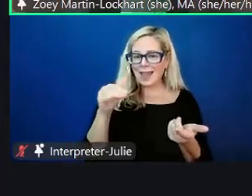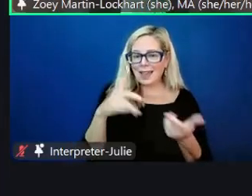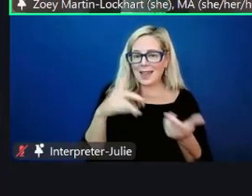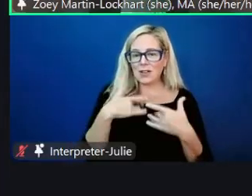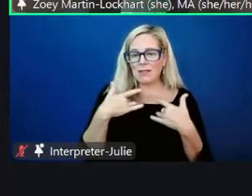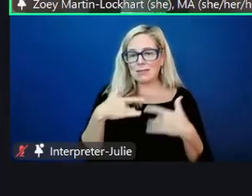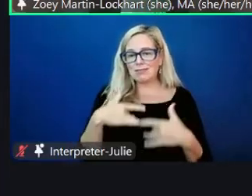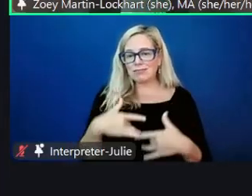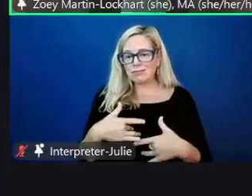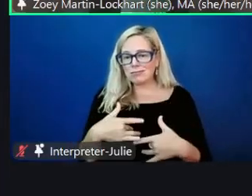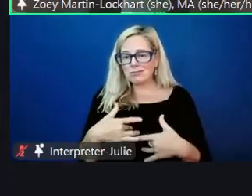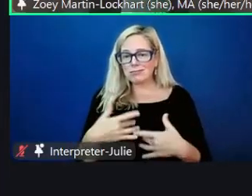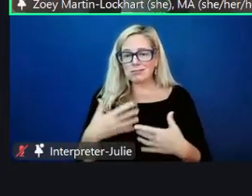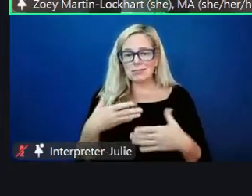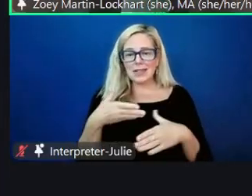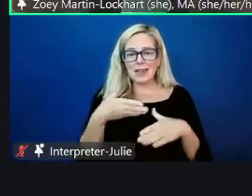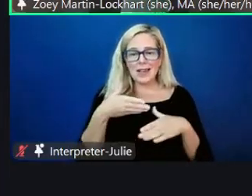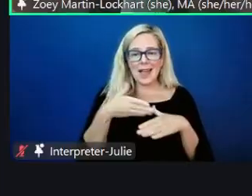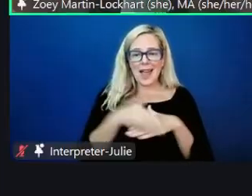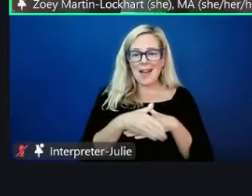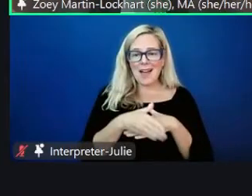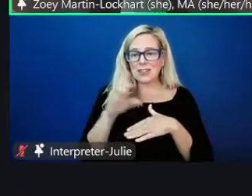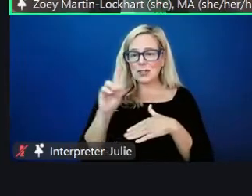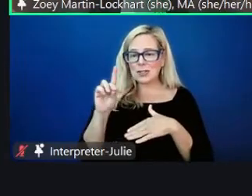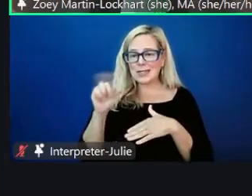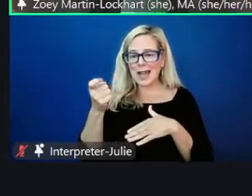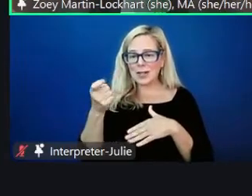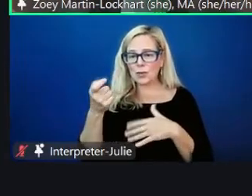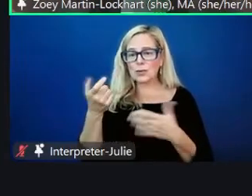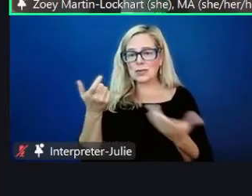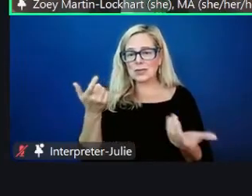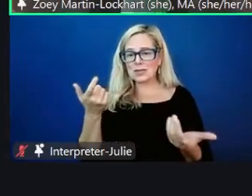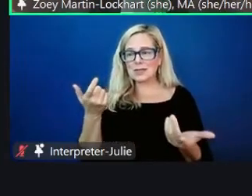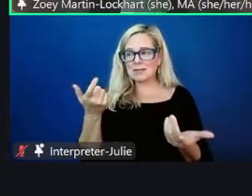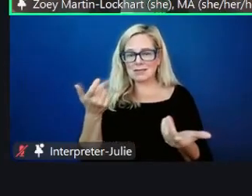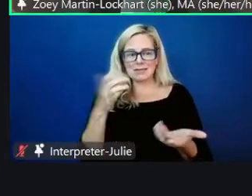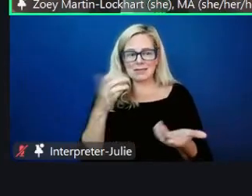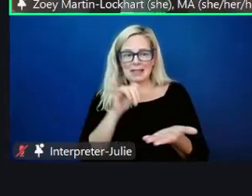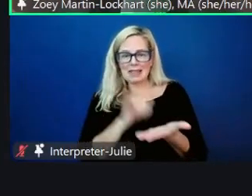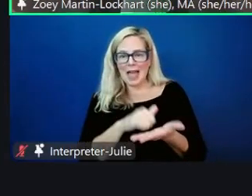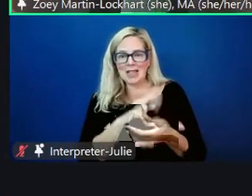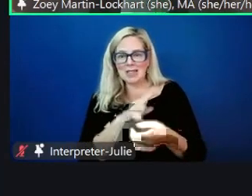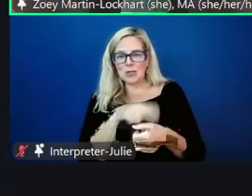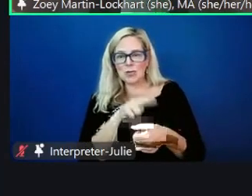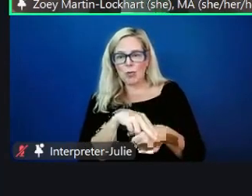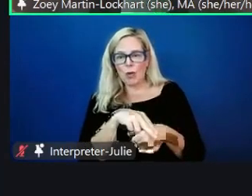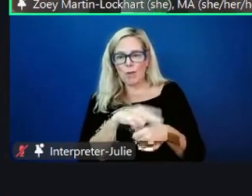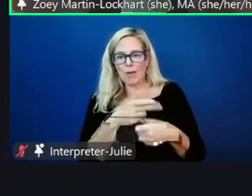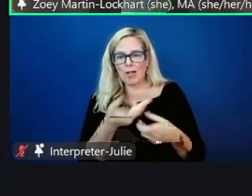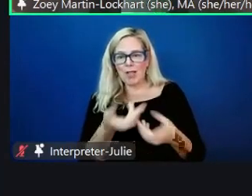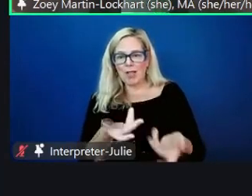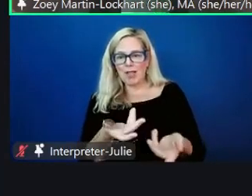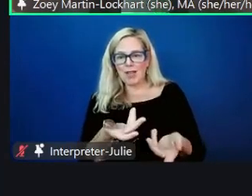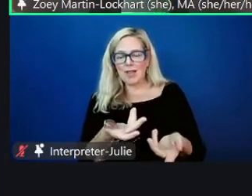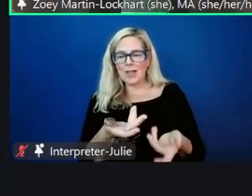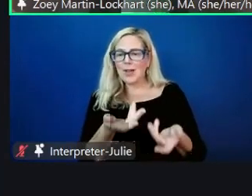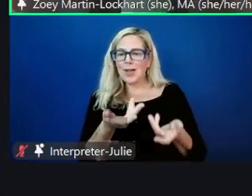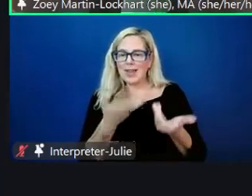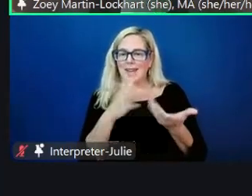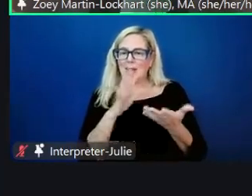next few weeks after this diagnosis, just know that that's normal. You can normalize the